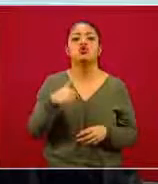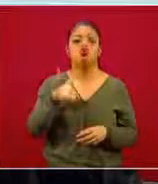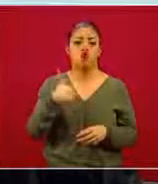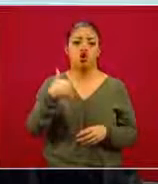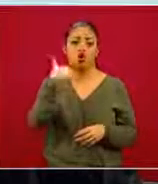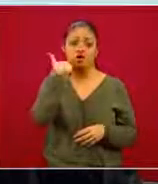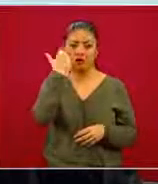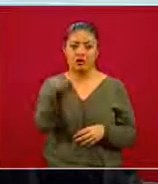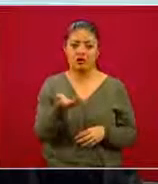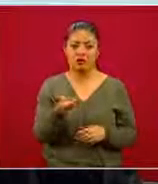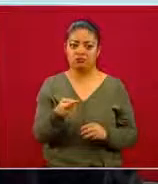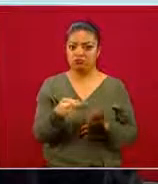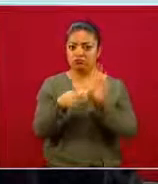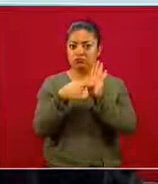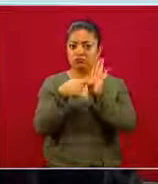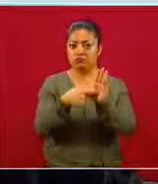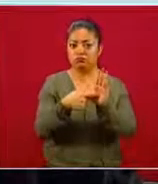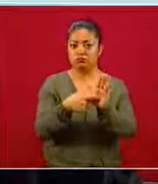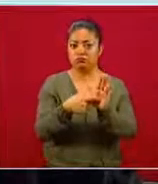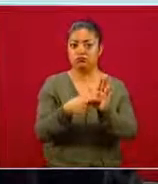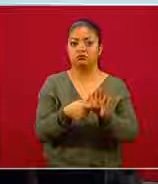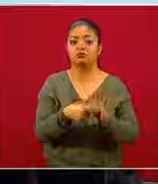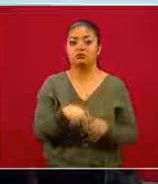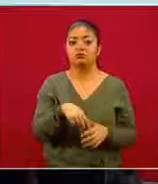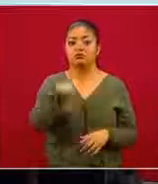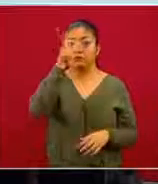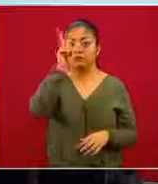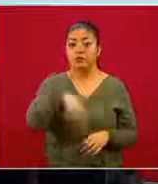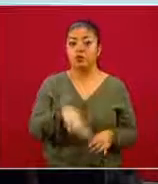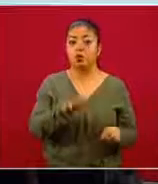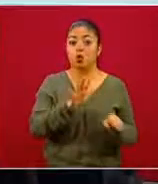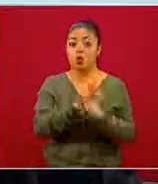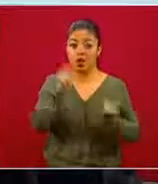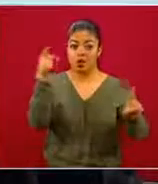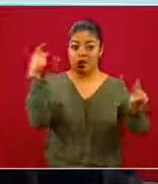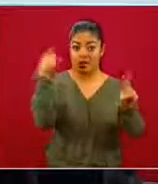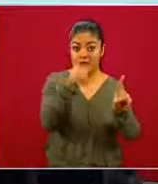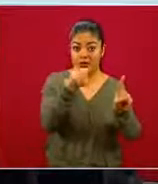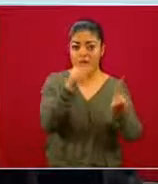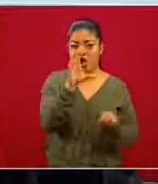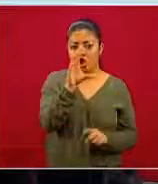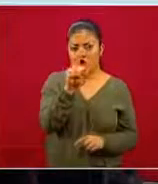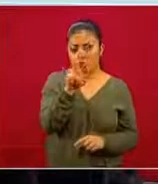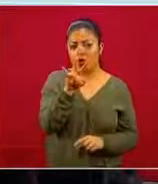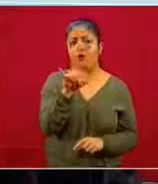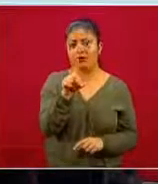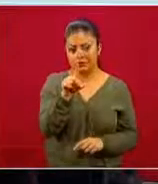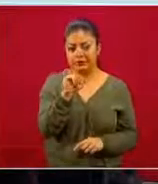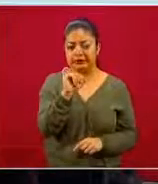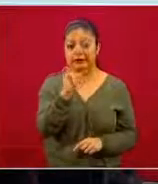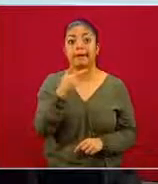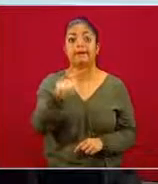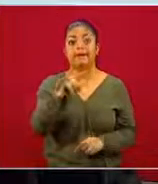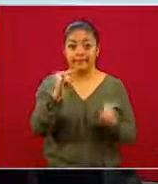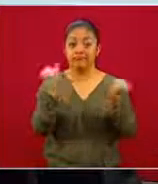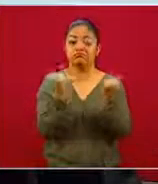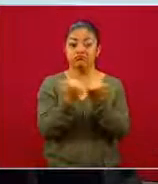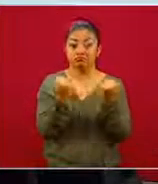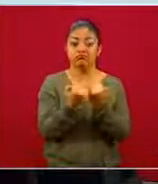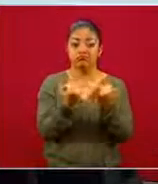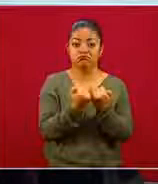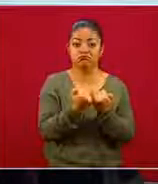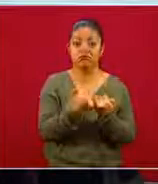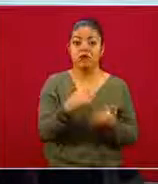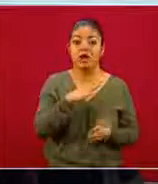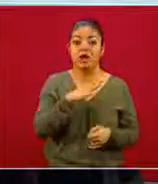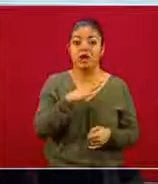slide. I wanted to point out here something. COVID is the